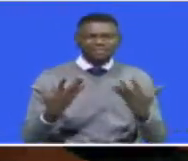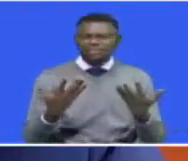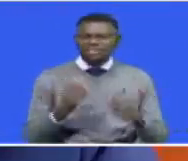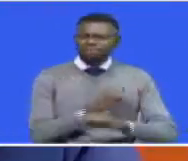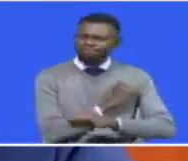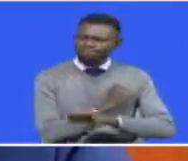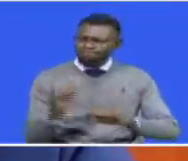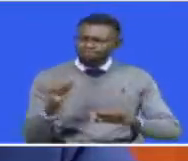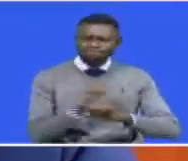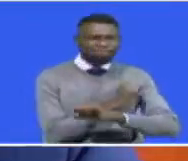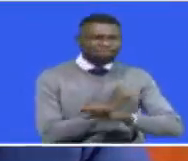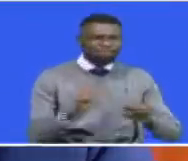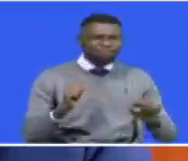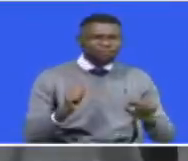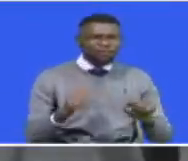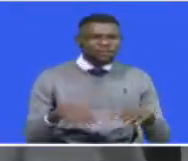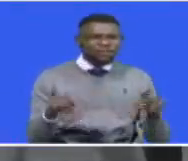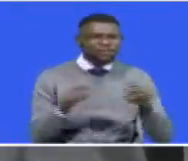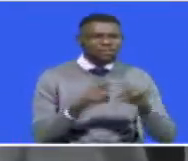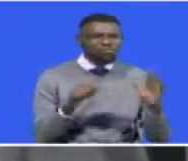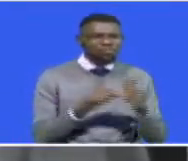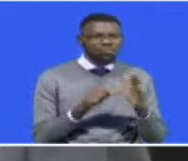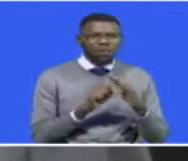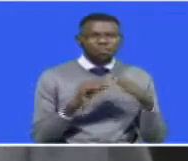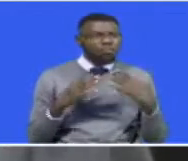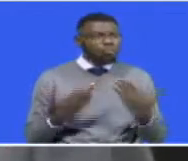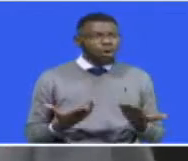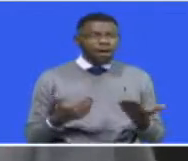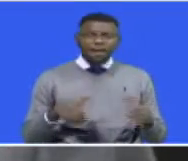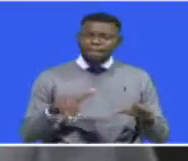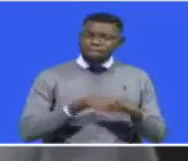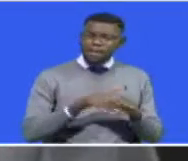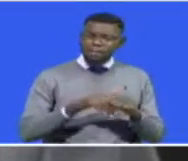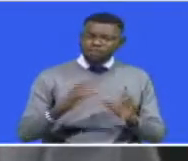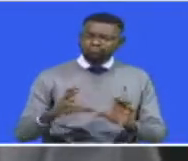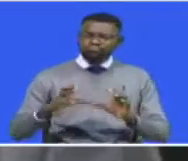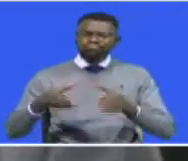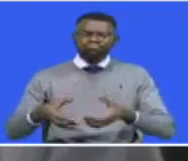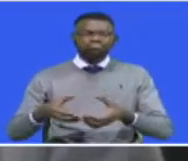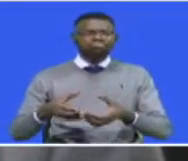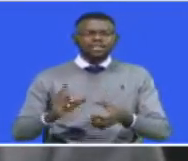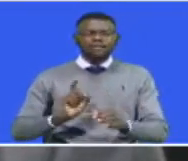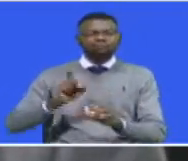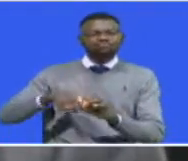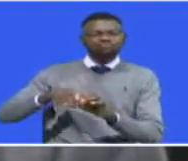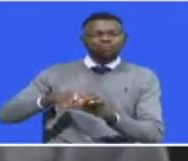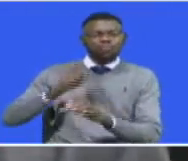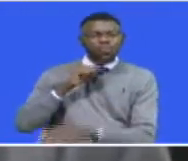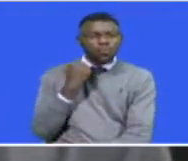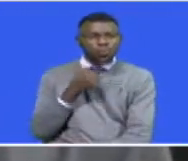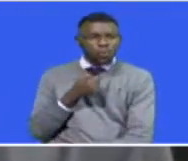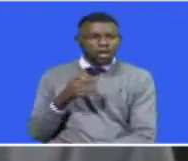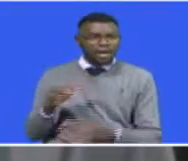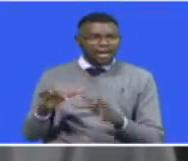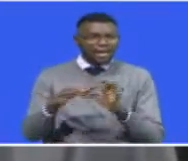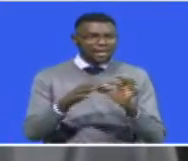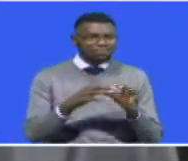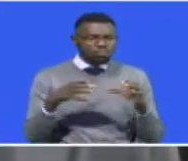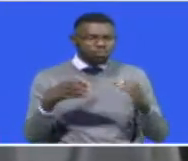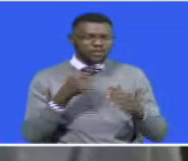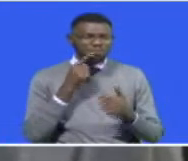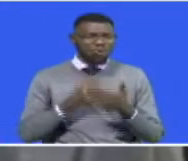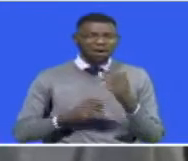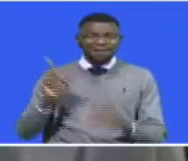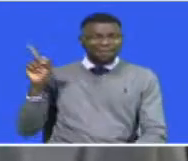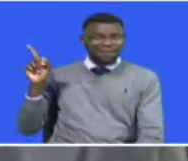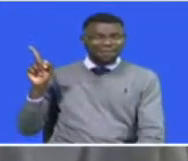stance. At the center of controversy is the composition of the bipartisan team, while Azimio team maintain that Elders MP